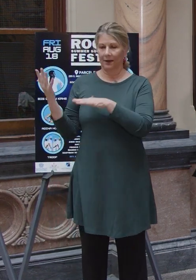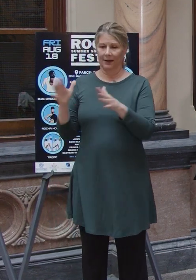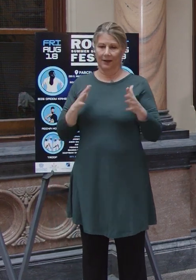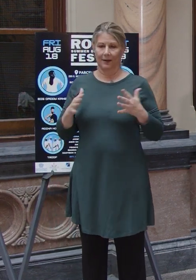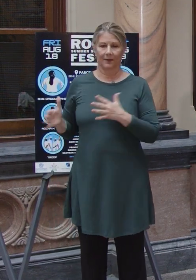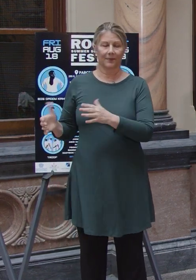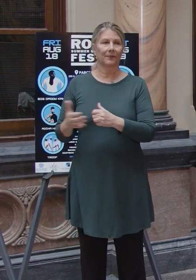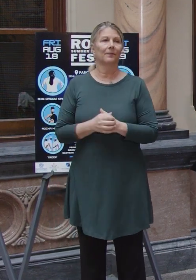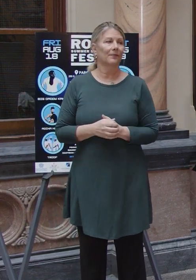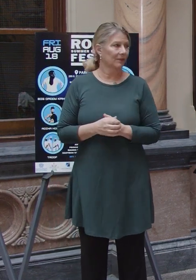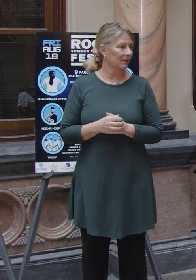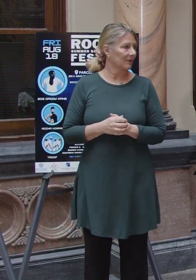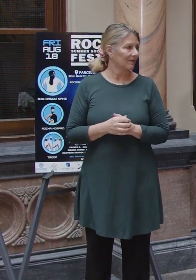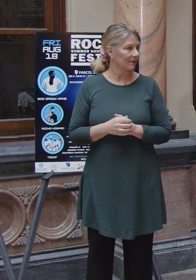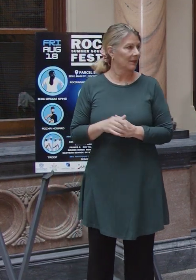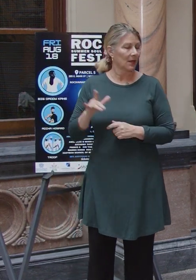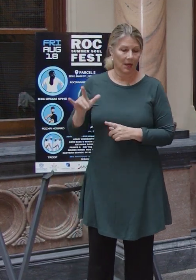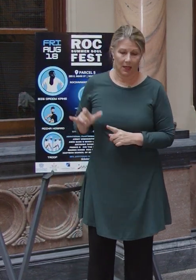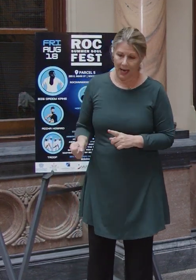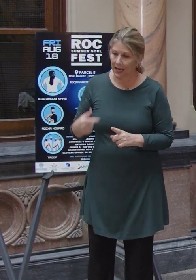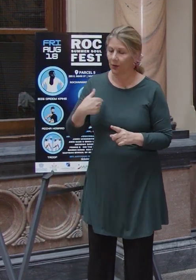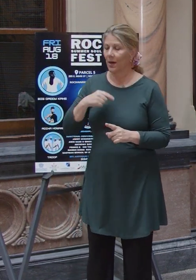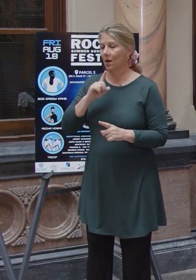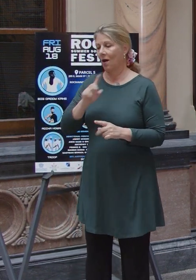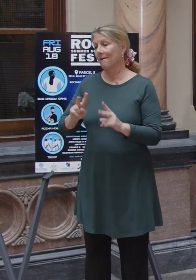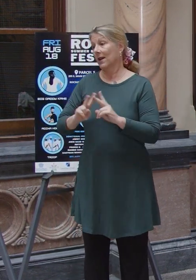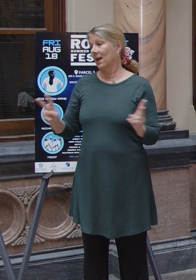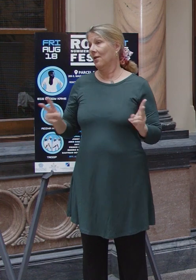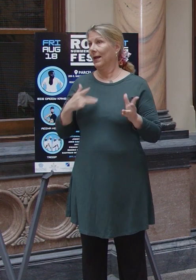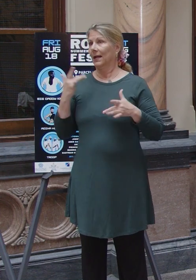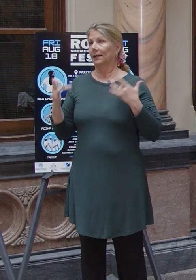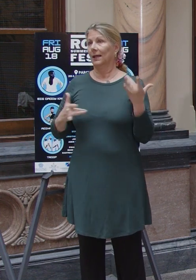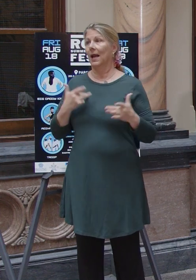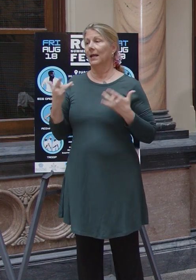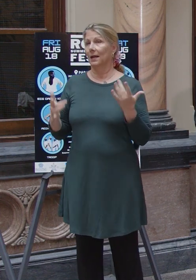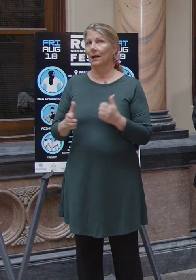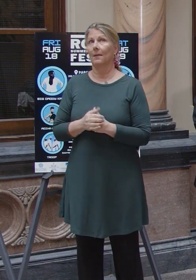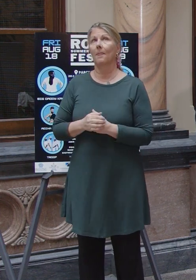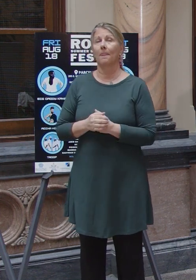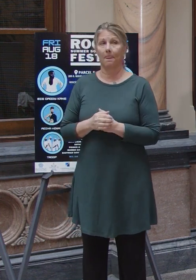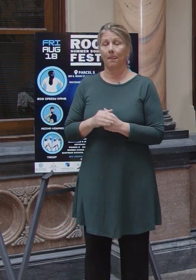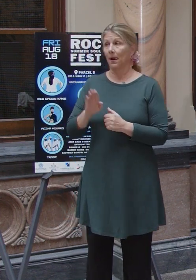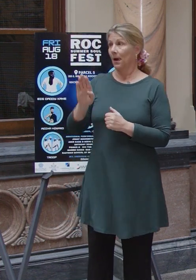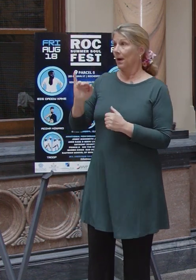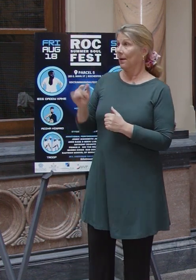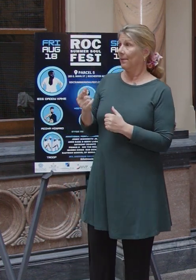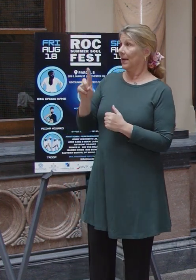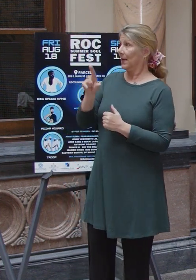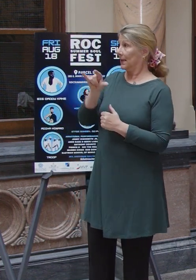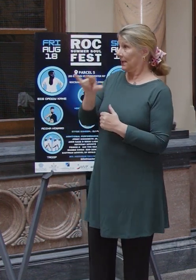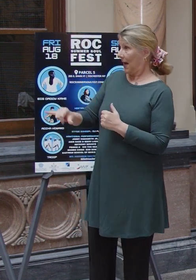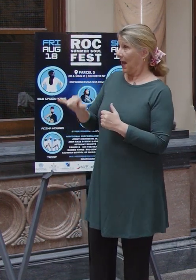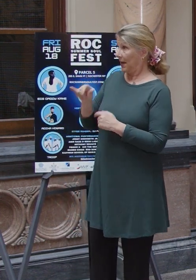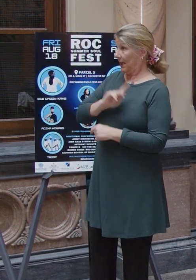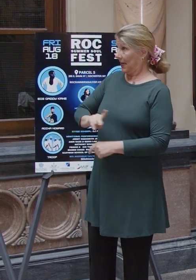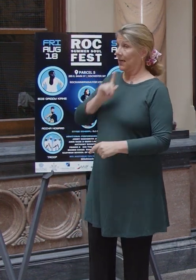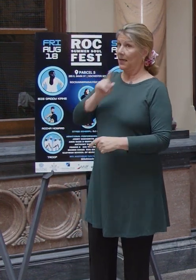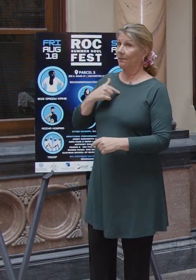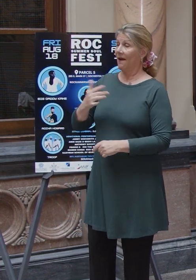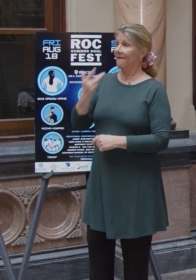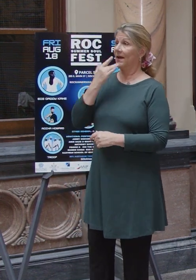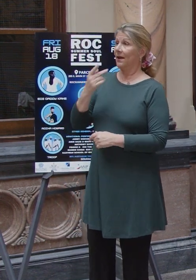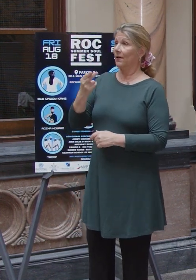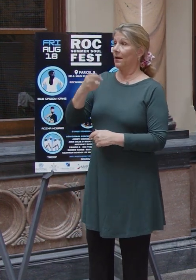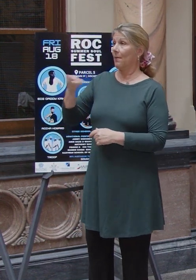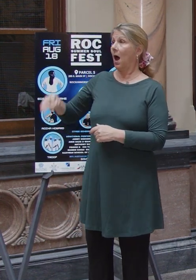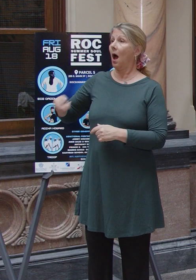so we are extremely excited. Big Daddy Kane, by the way, ladies and gentlemen, is my favorite hip hop artist. We're